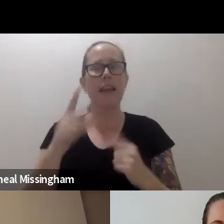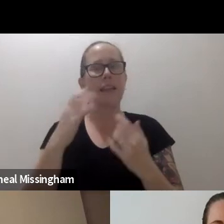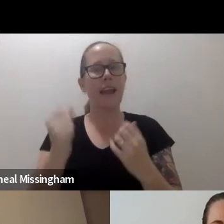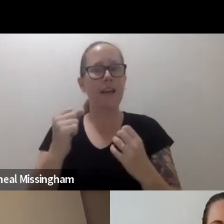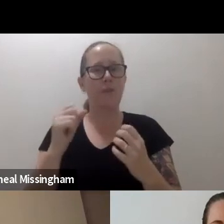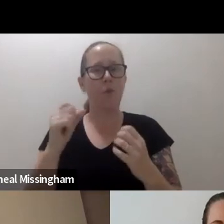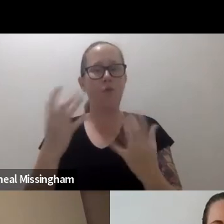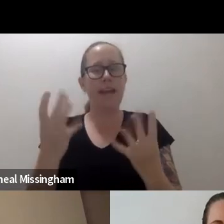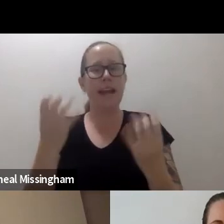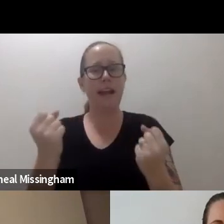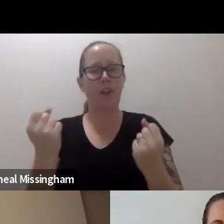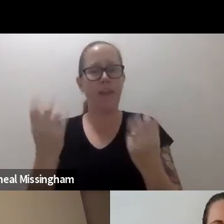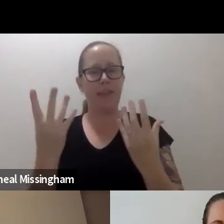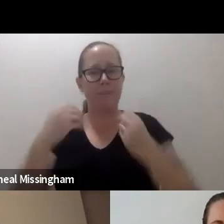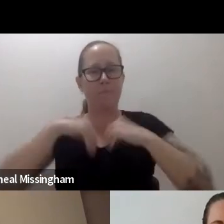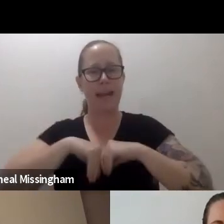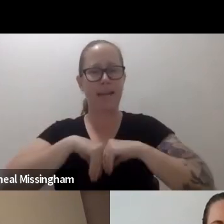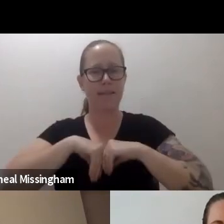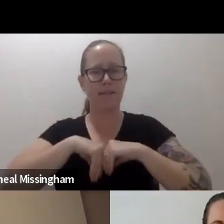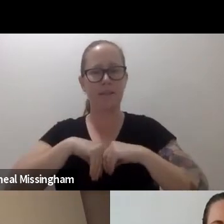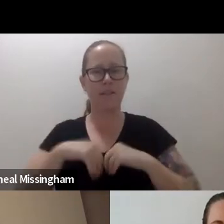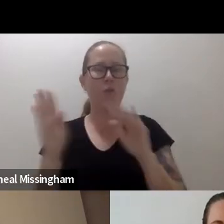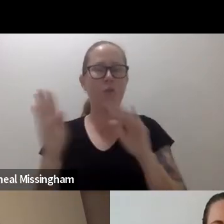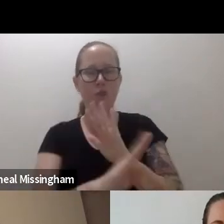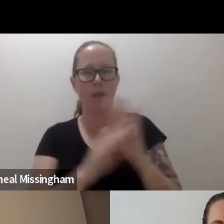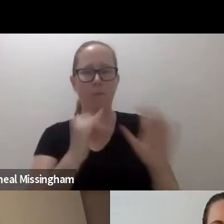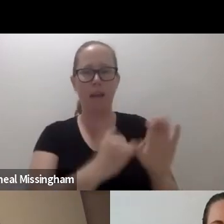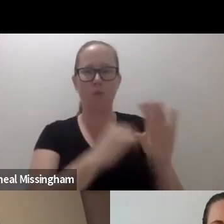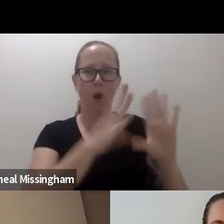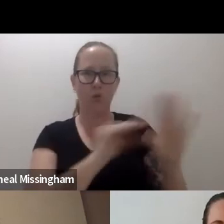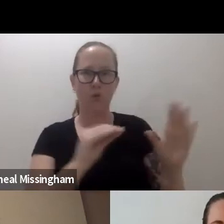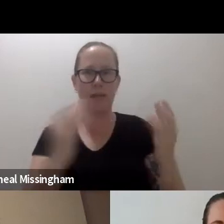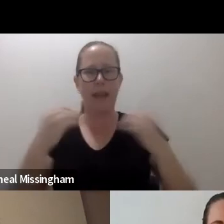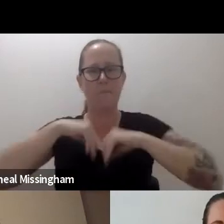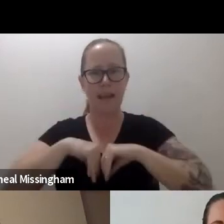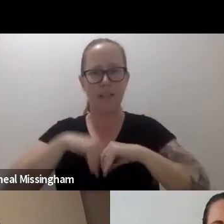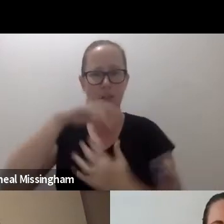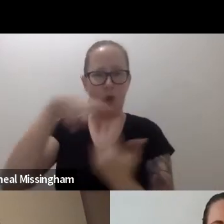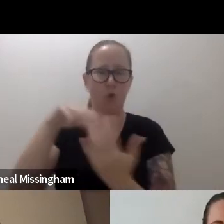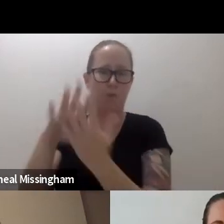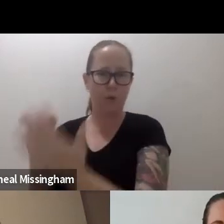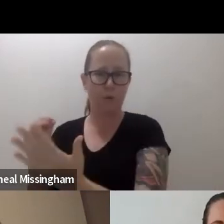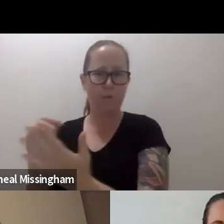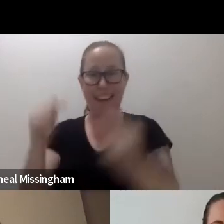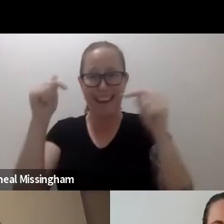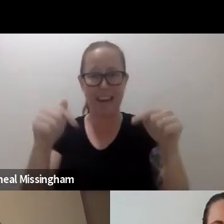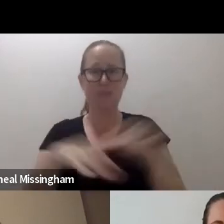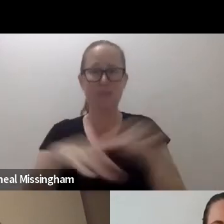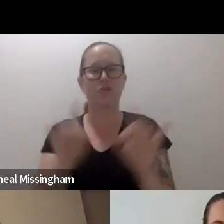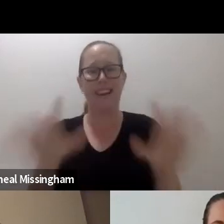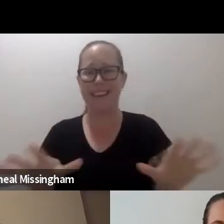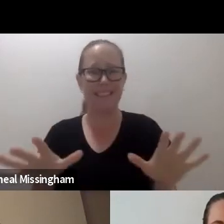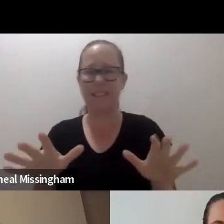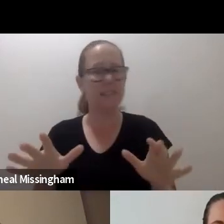Is that they already have, like, the embedded, they removed the medical model, they embedded the social model. But here